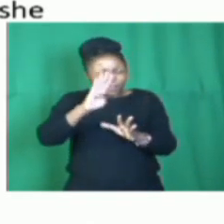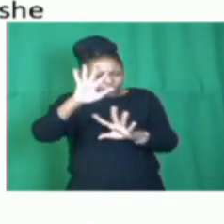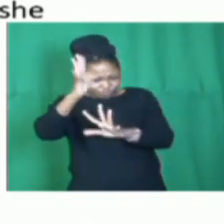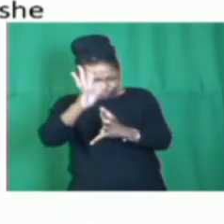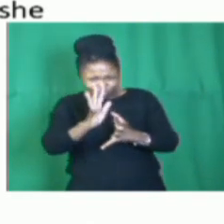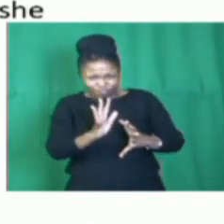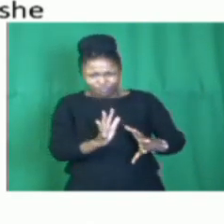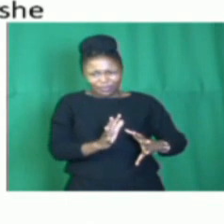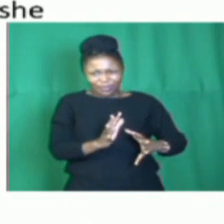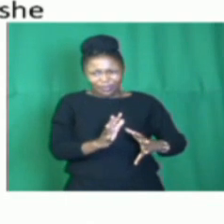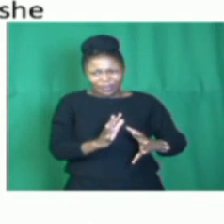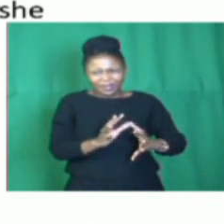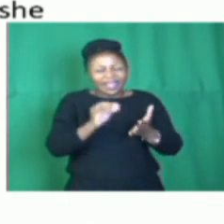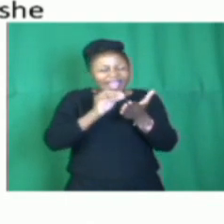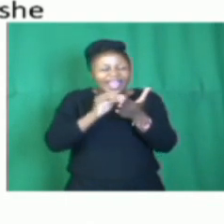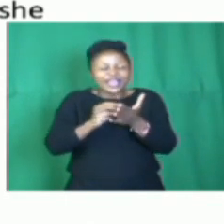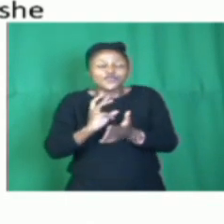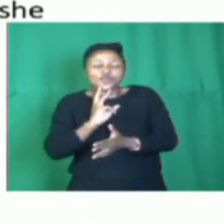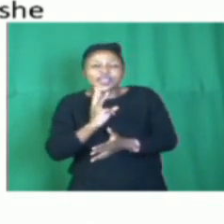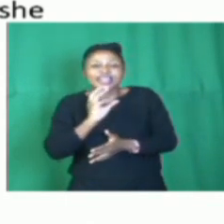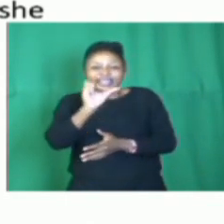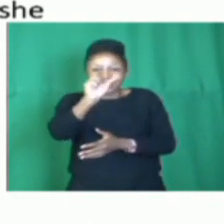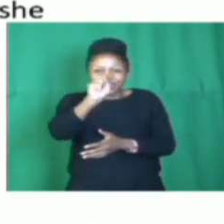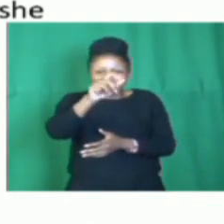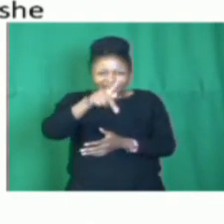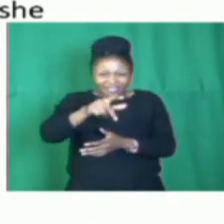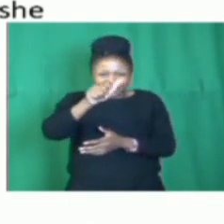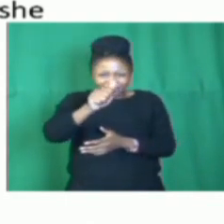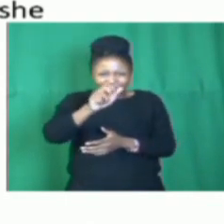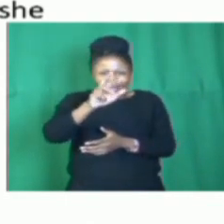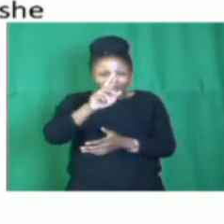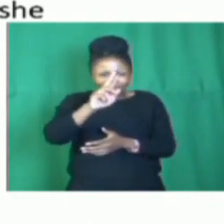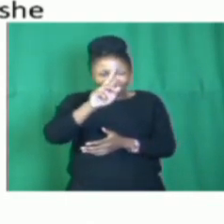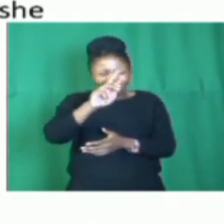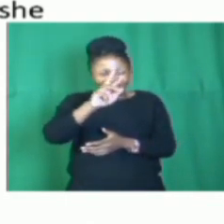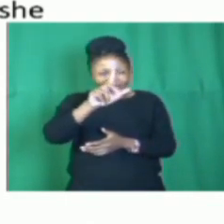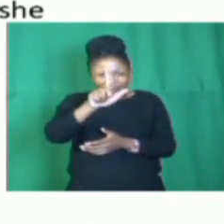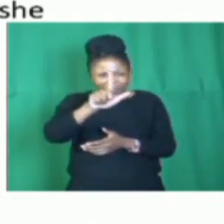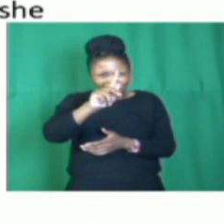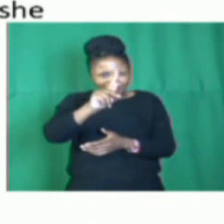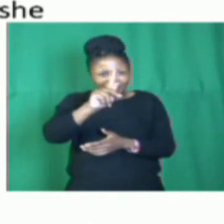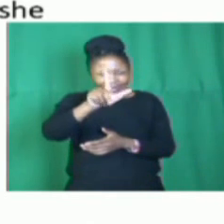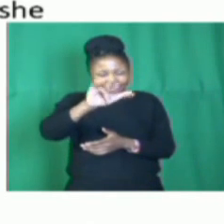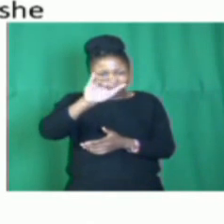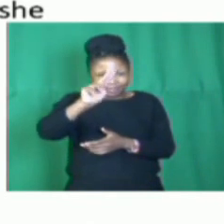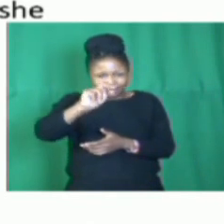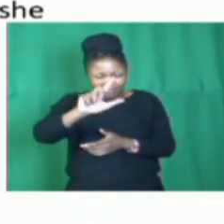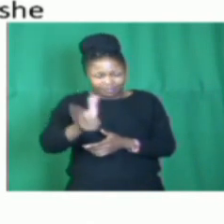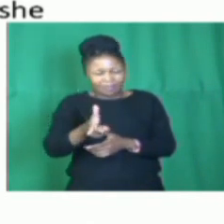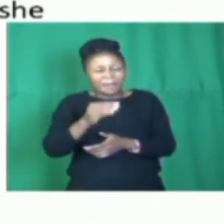I said what? Sparkling blue. Ocean blue. It's not just deep ocean blue. It gives